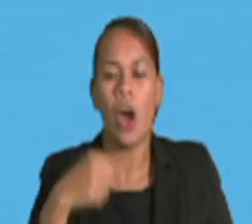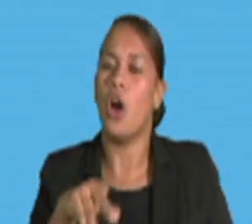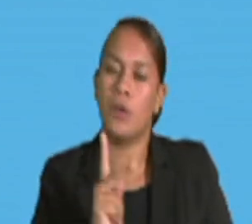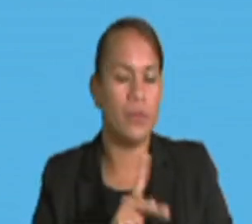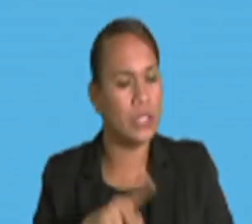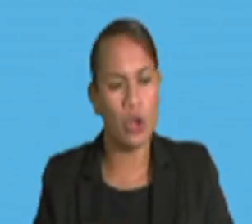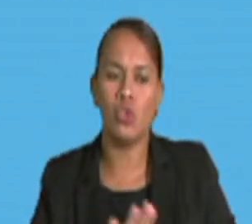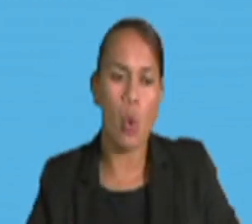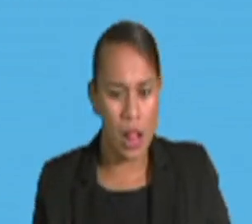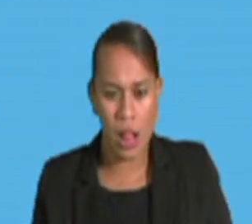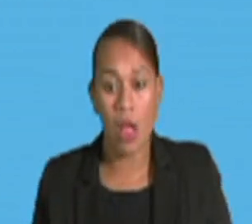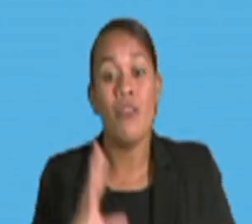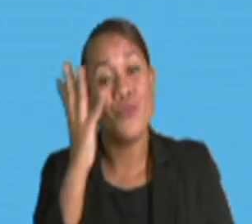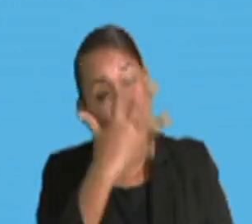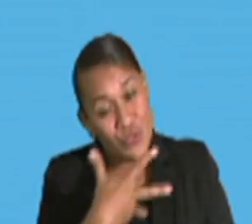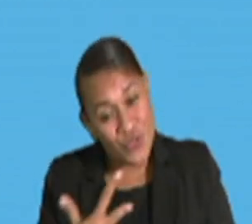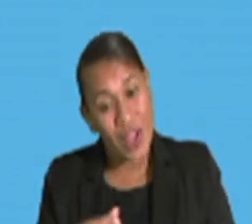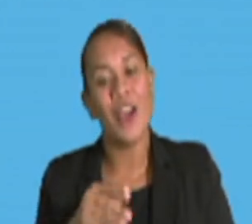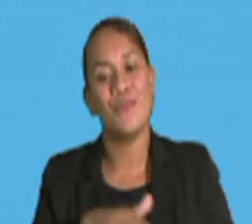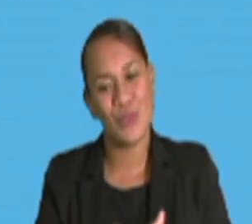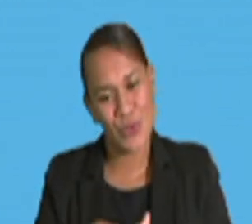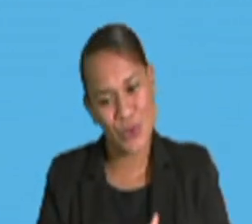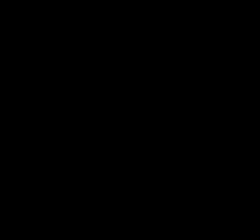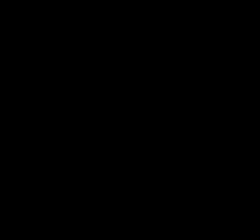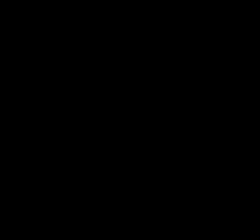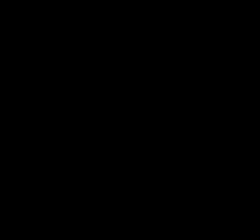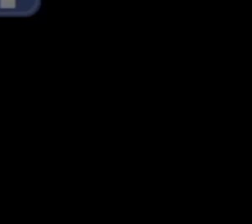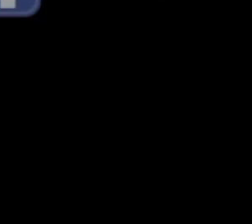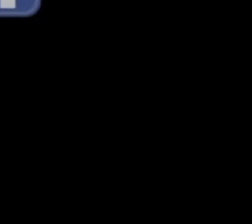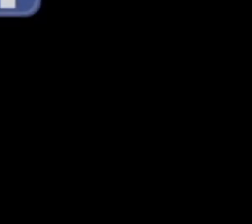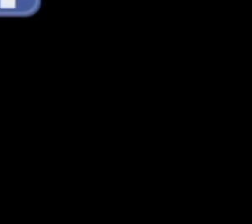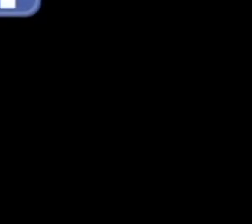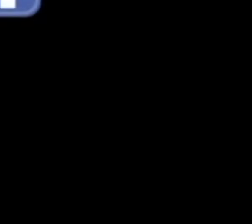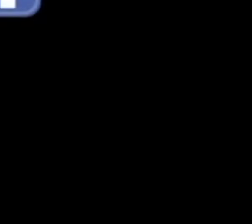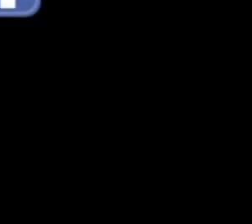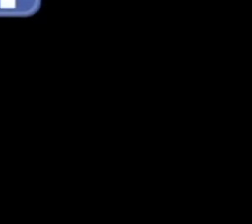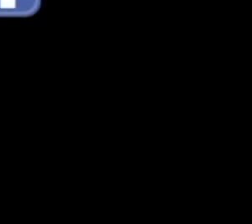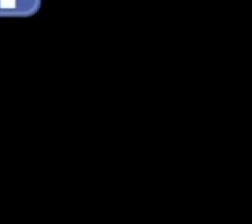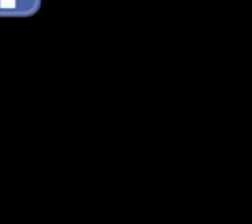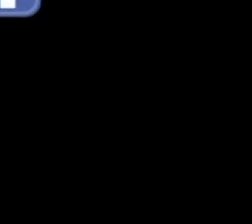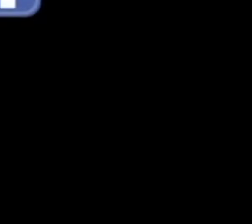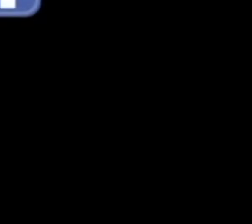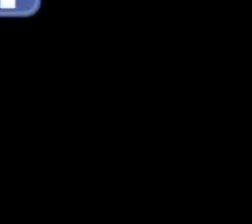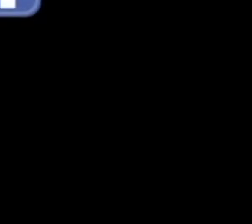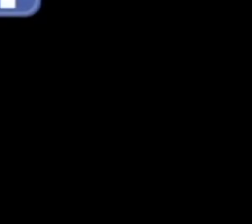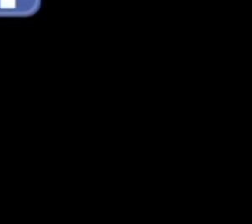beautiful hue of Fiji blue. Thank you, Honorable Speaker. Thank you, Honorable Prime Minister.